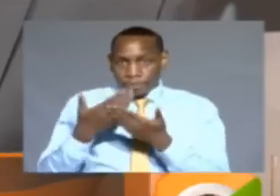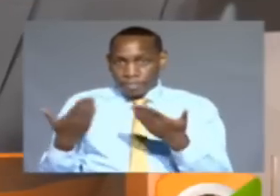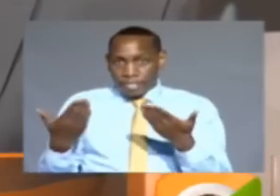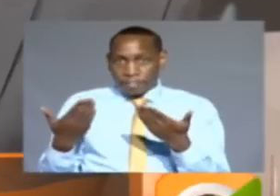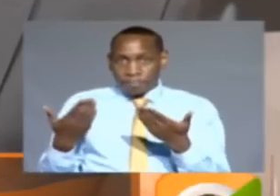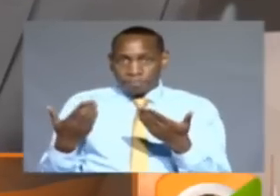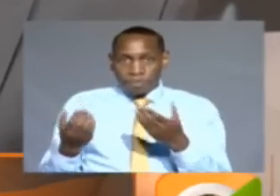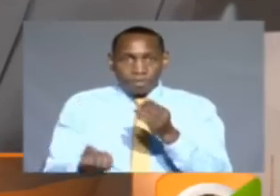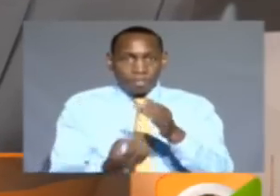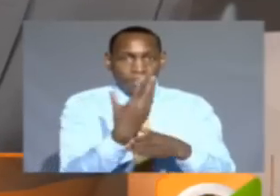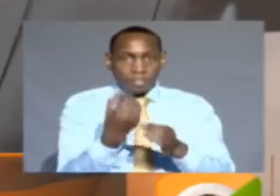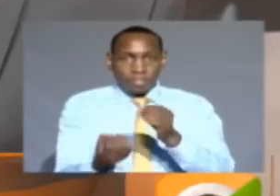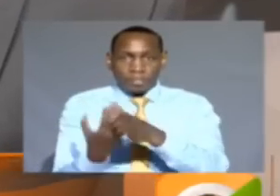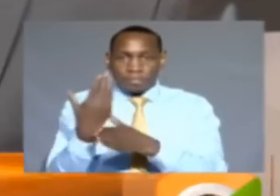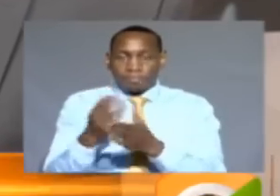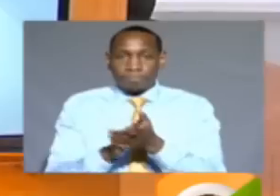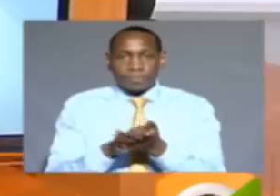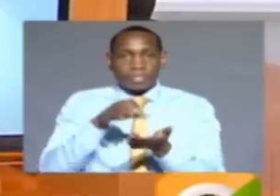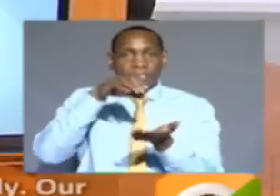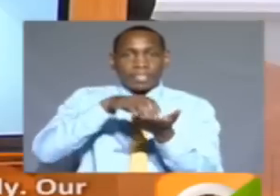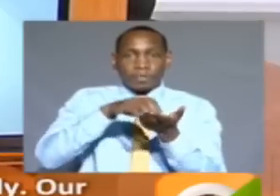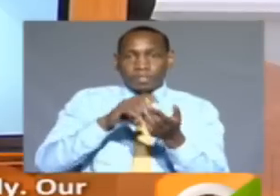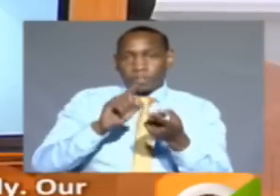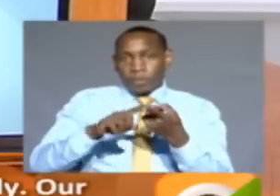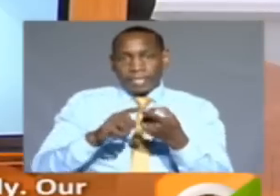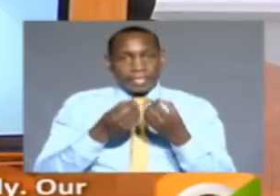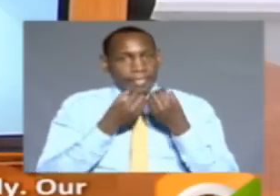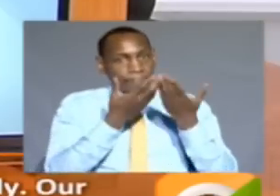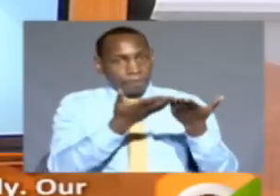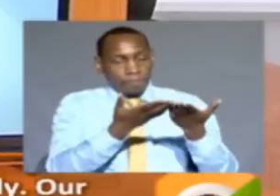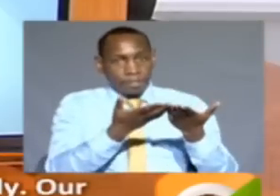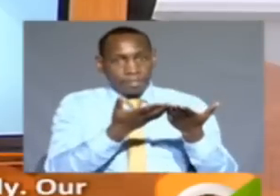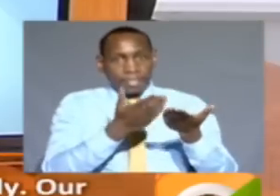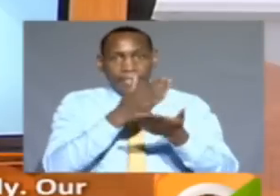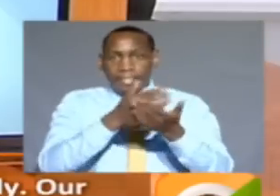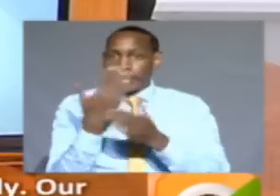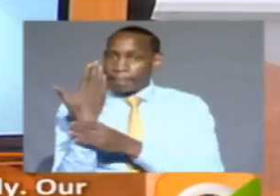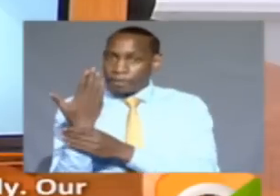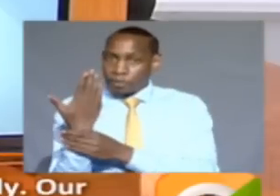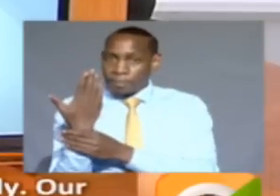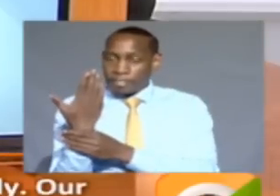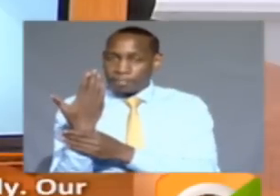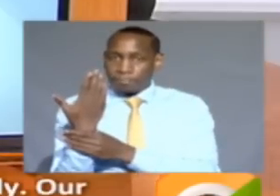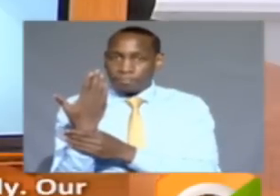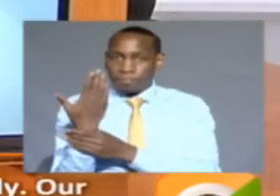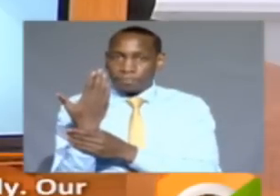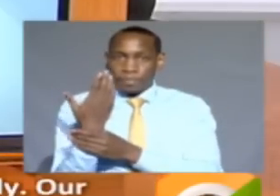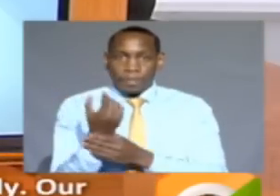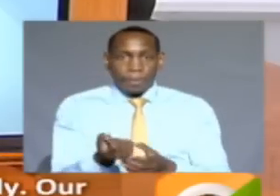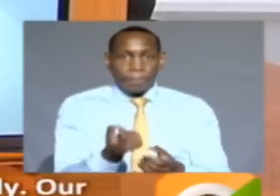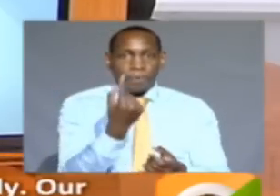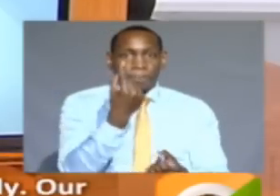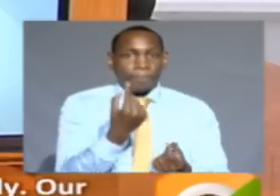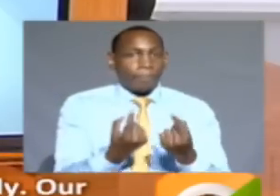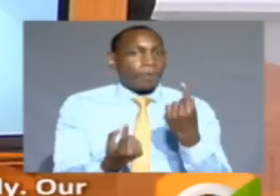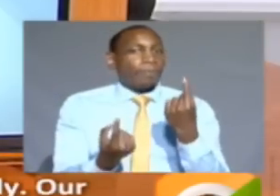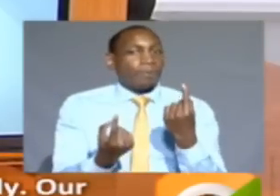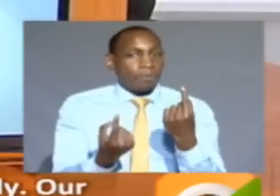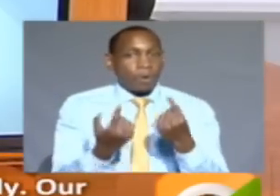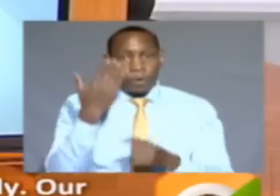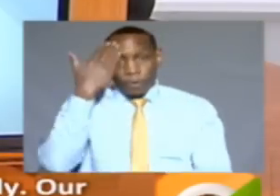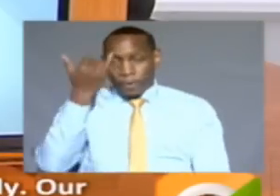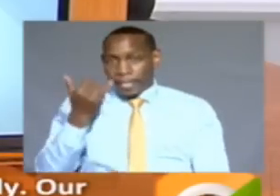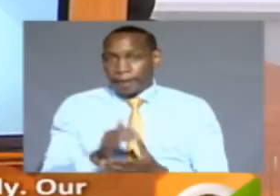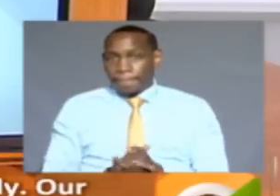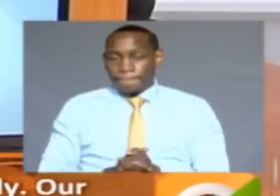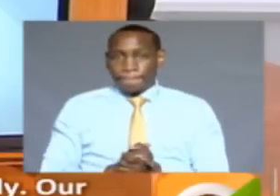being unleashed in terms of scandals. Mm-hmm. You'll be told some documents will start. Isn't that what the Kileweke